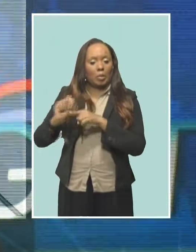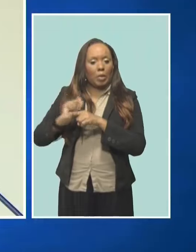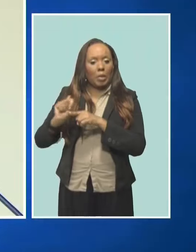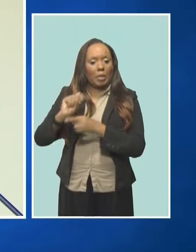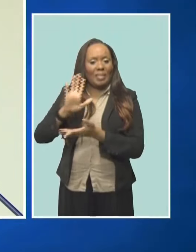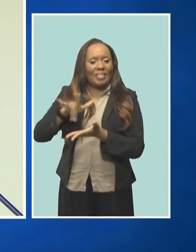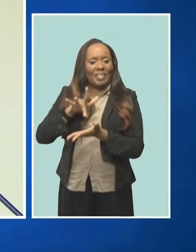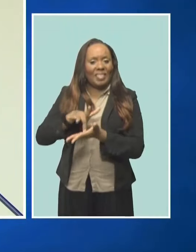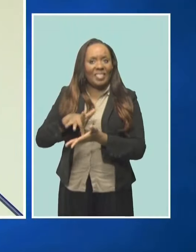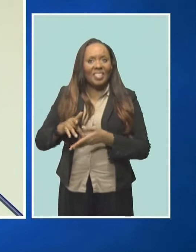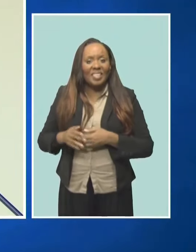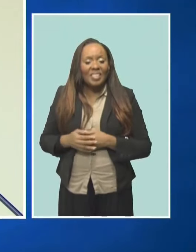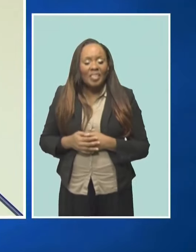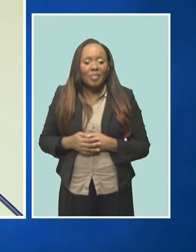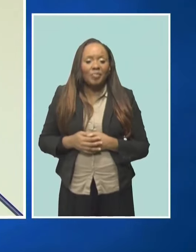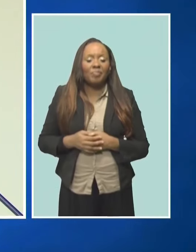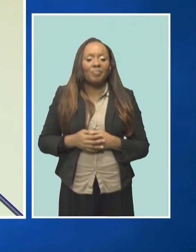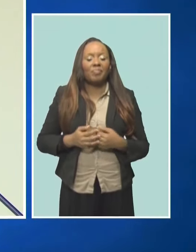These